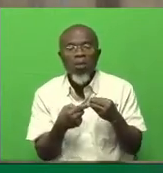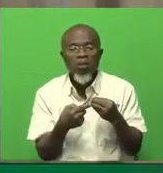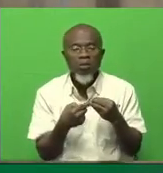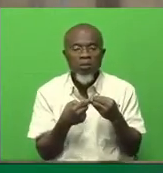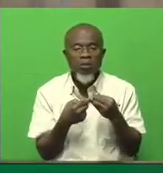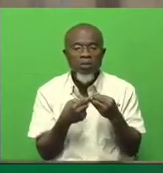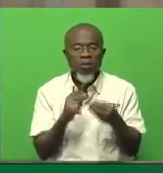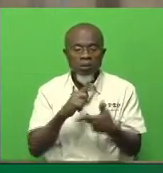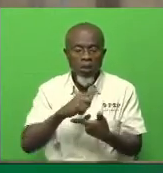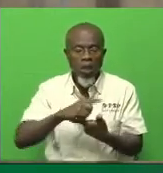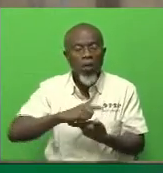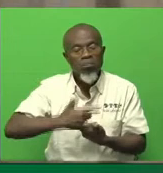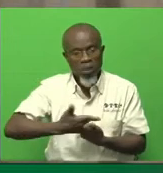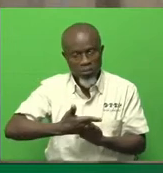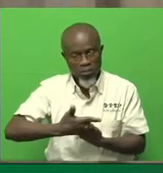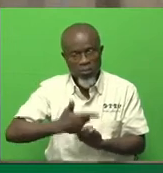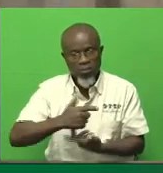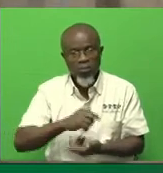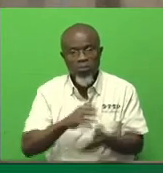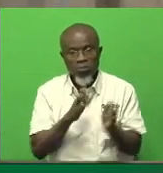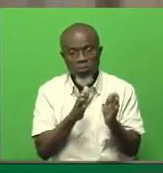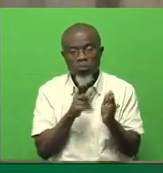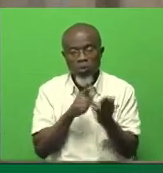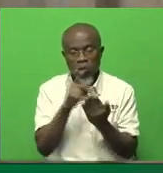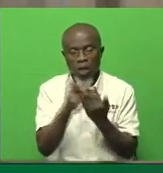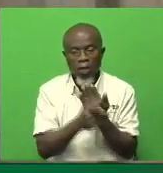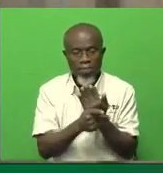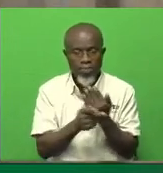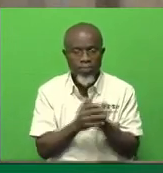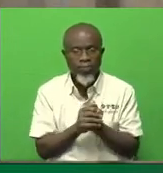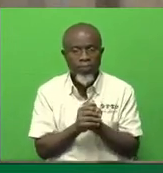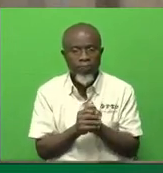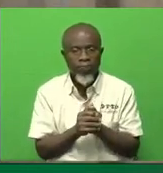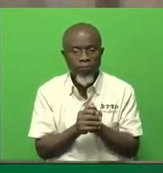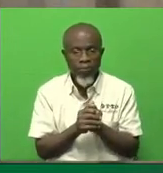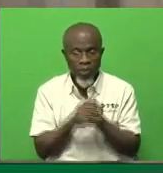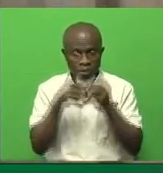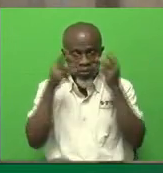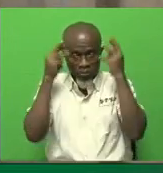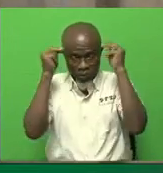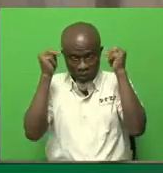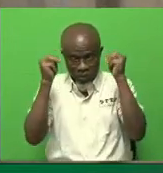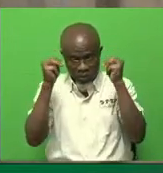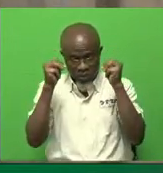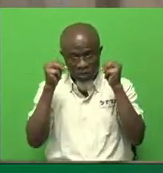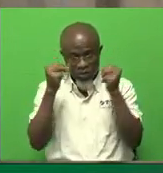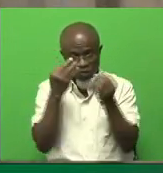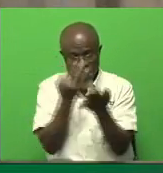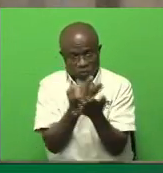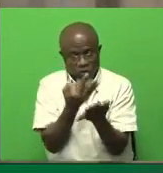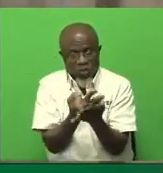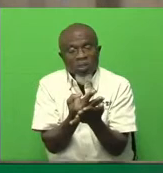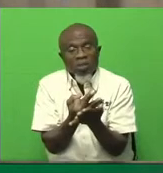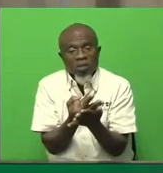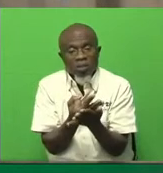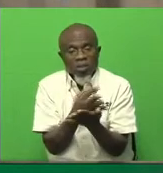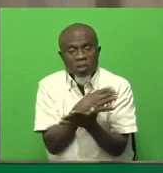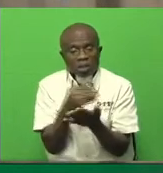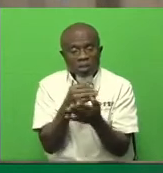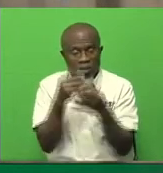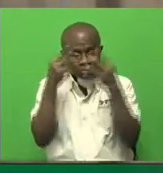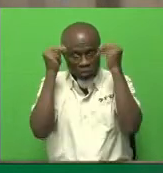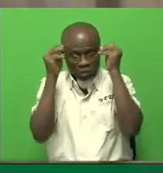laptop program the Minister of Finance the minister of Education